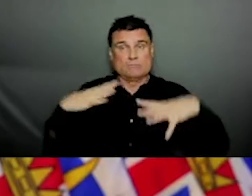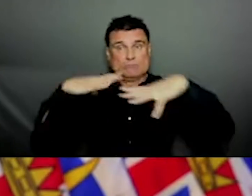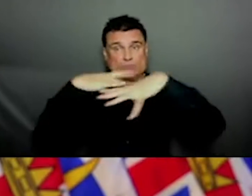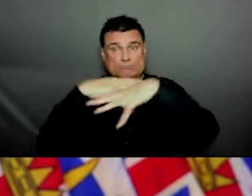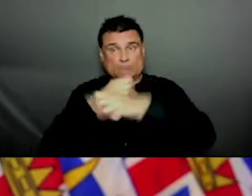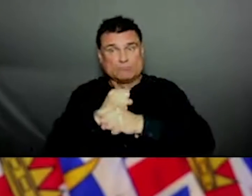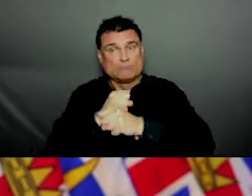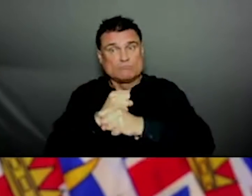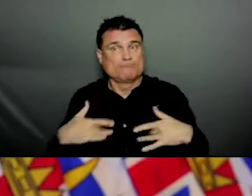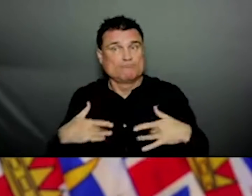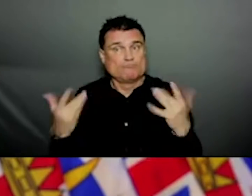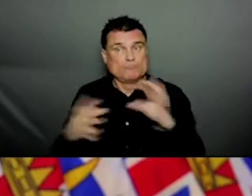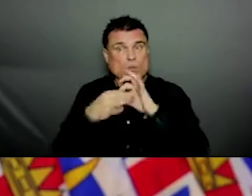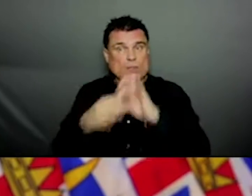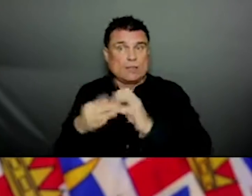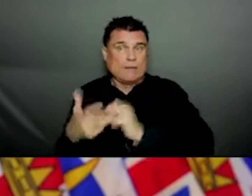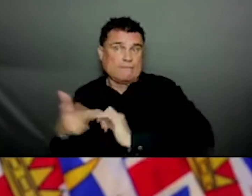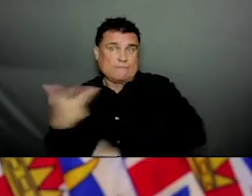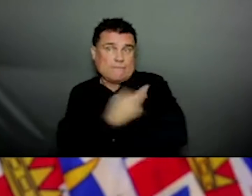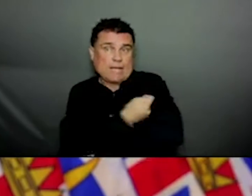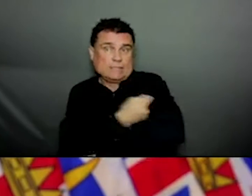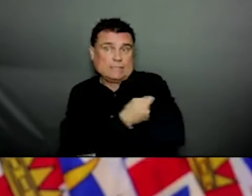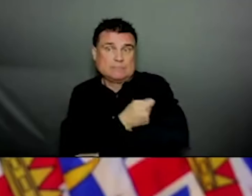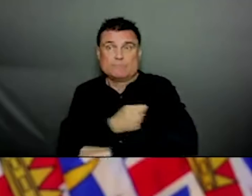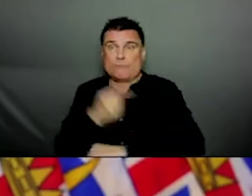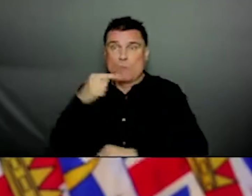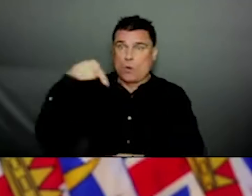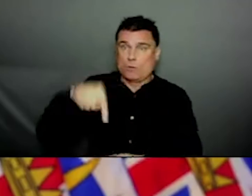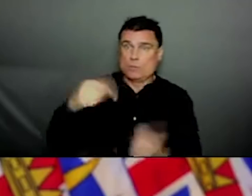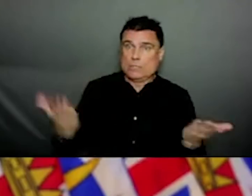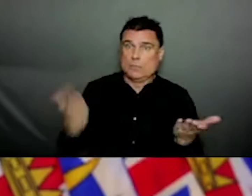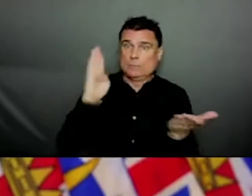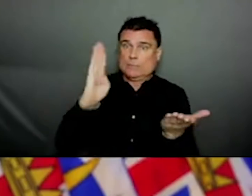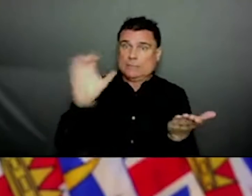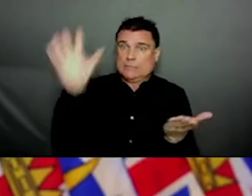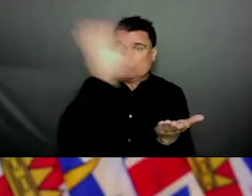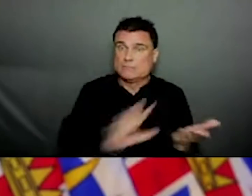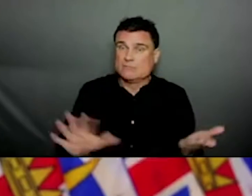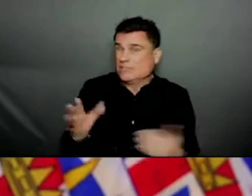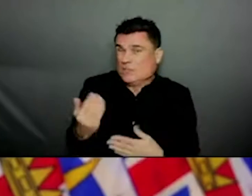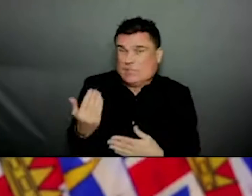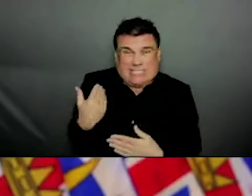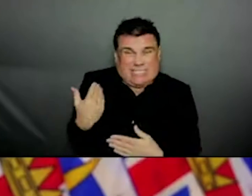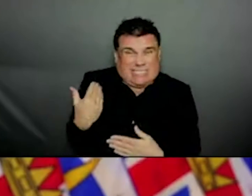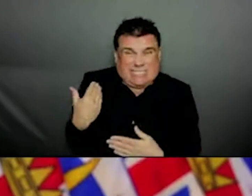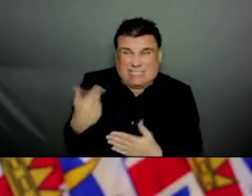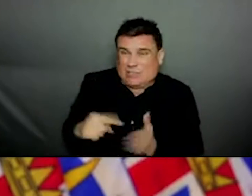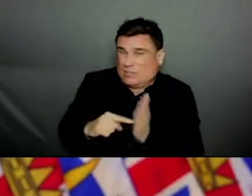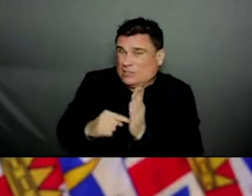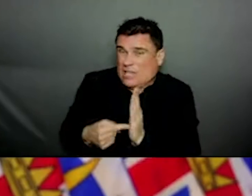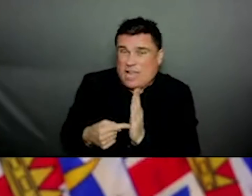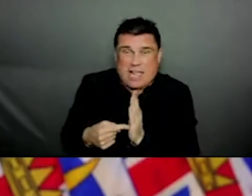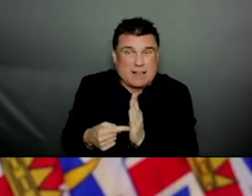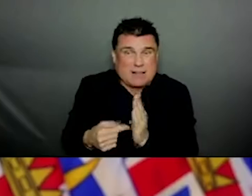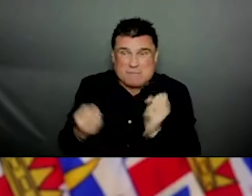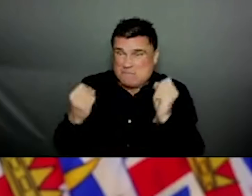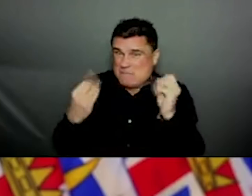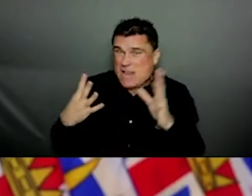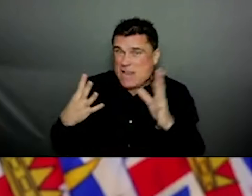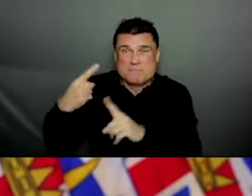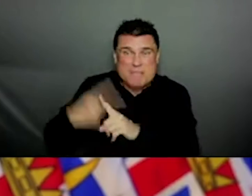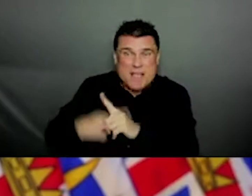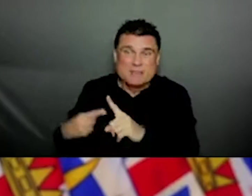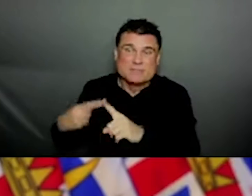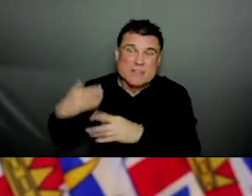many months left to go in this. We are constrained by logistics and also by how much vaccine we're